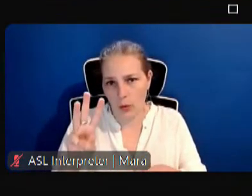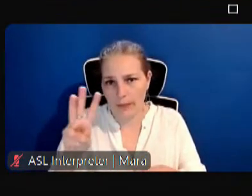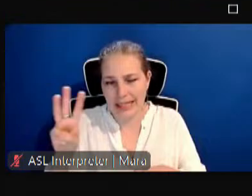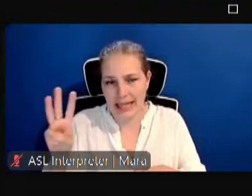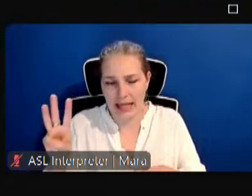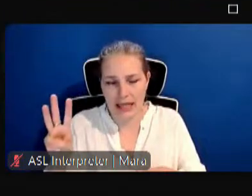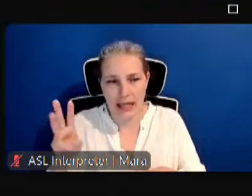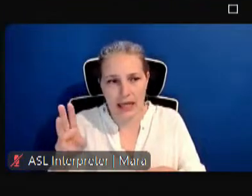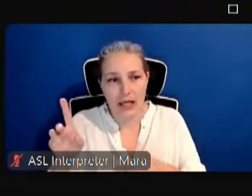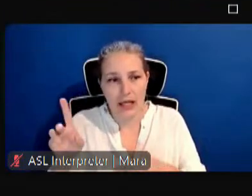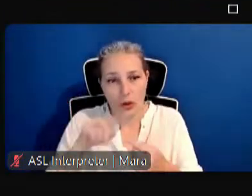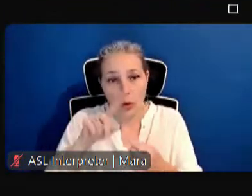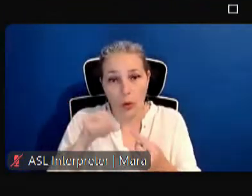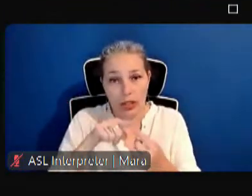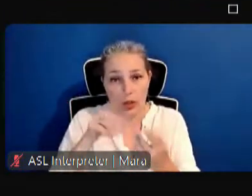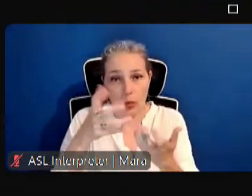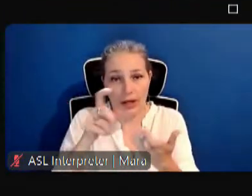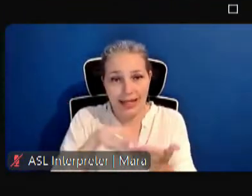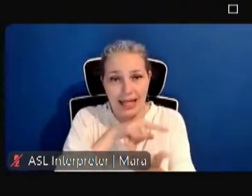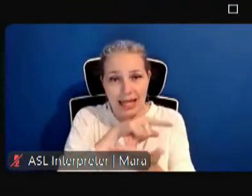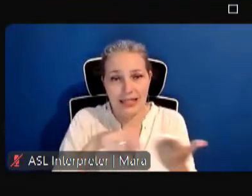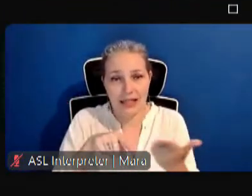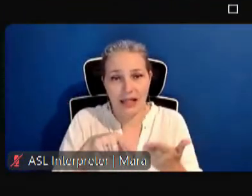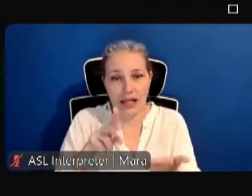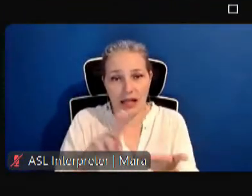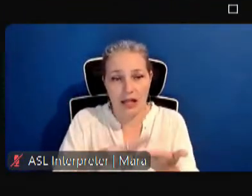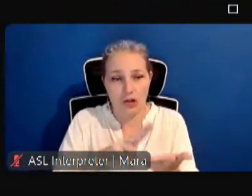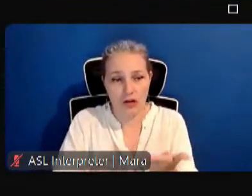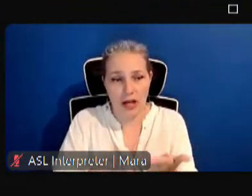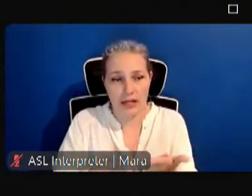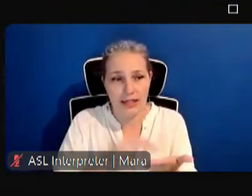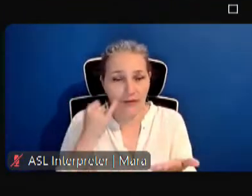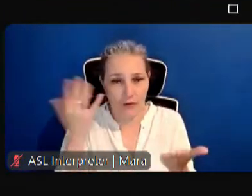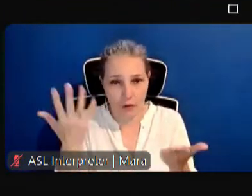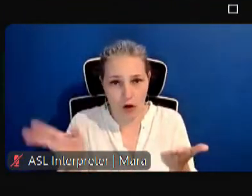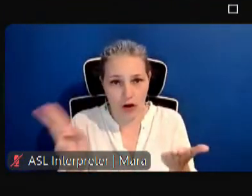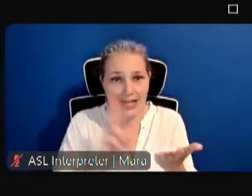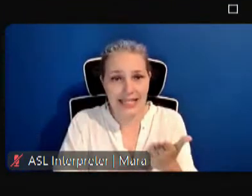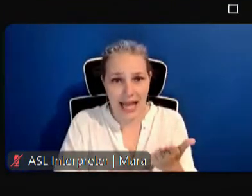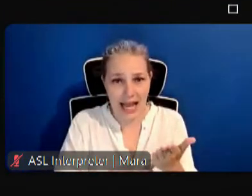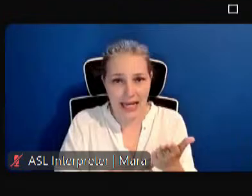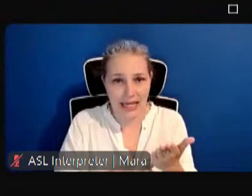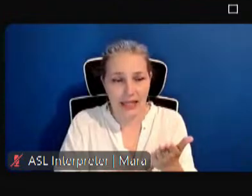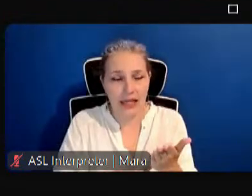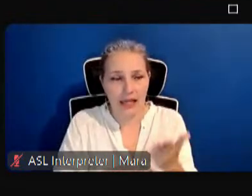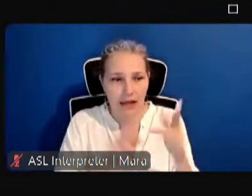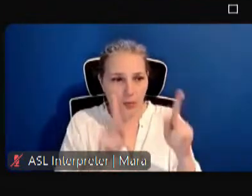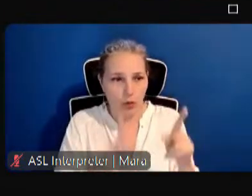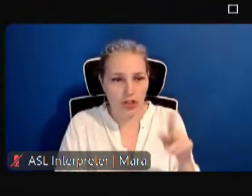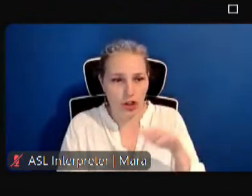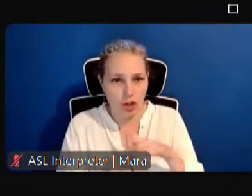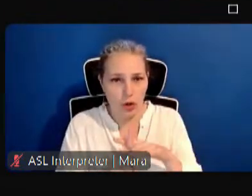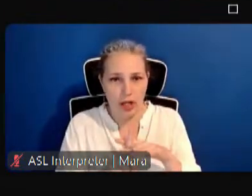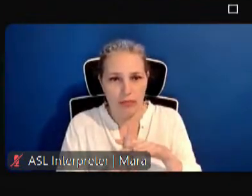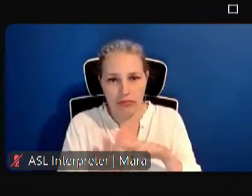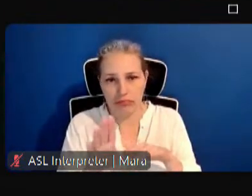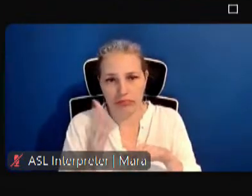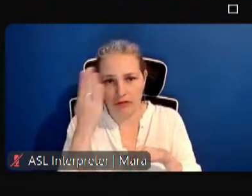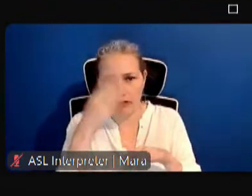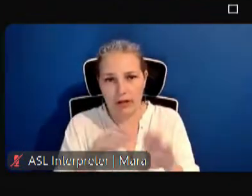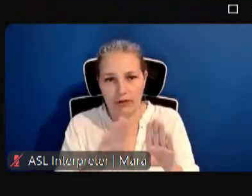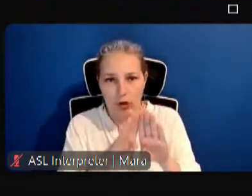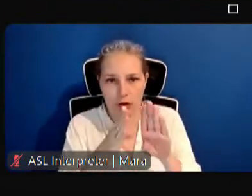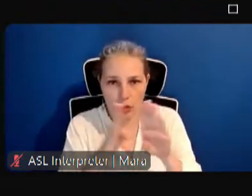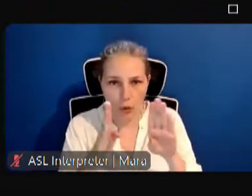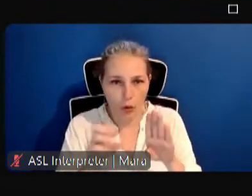So canceling a contract. If you did sign a contract with a contractor who came to your door or maybe approached you at your home, California